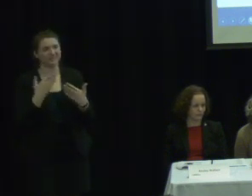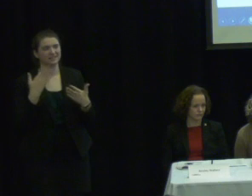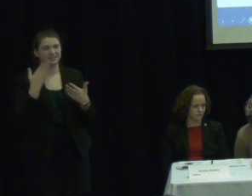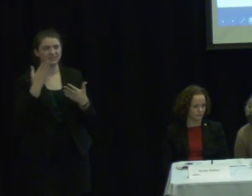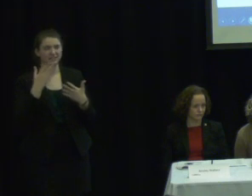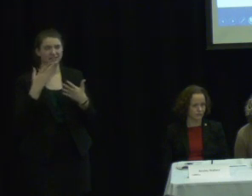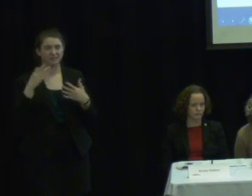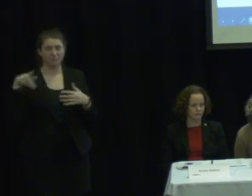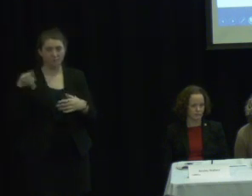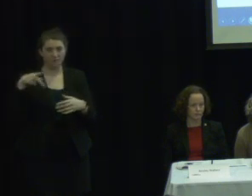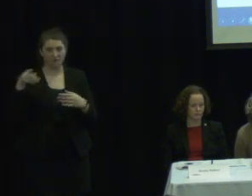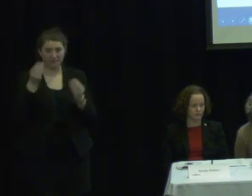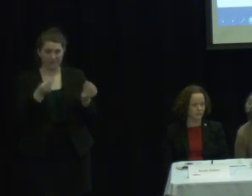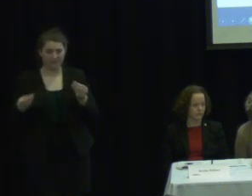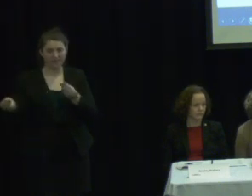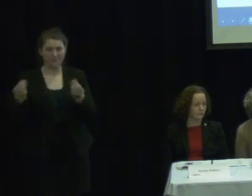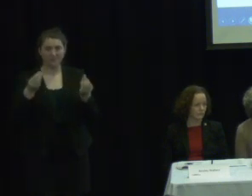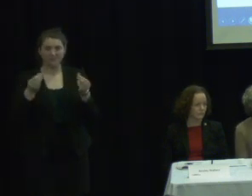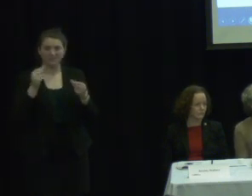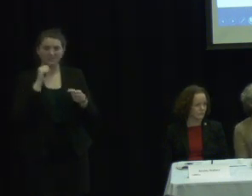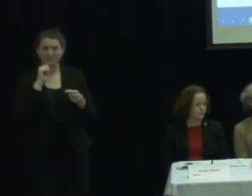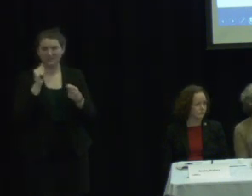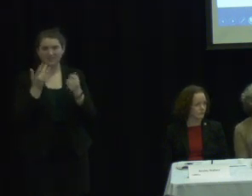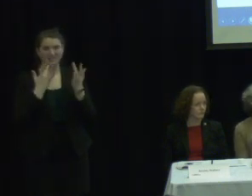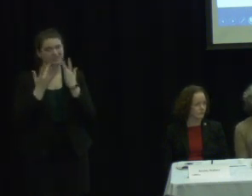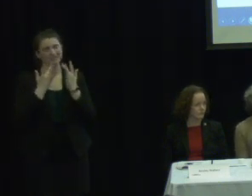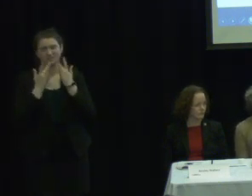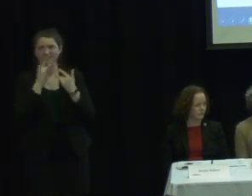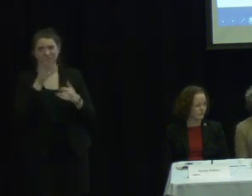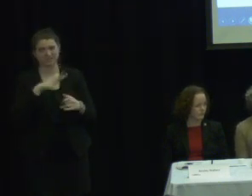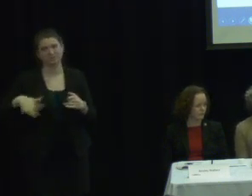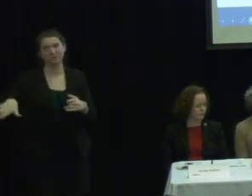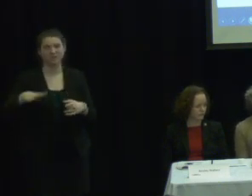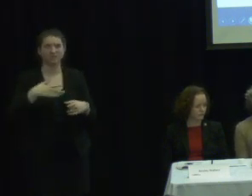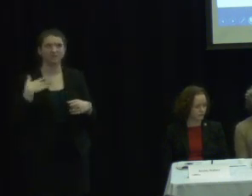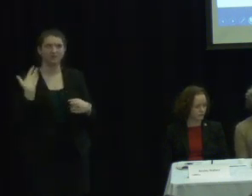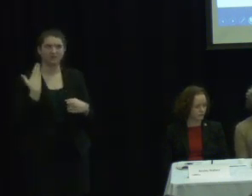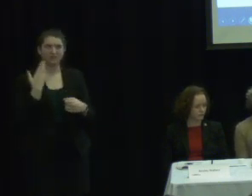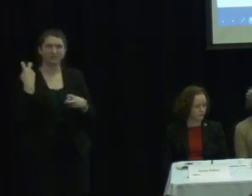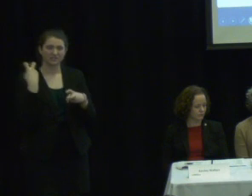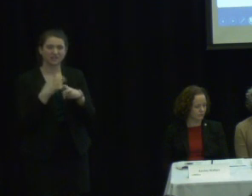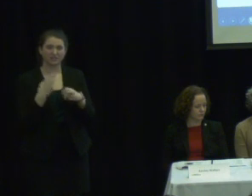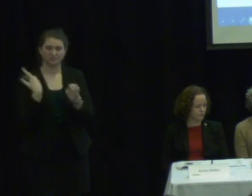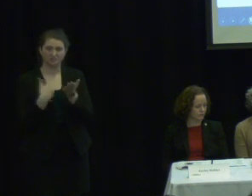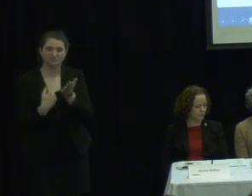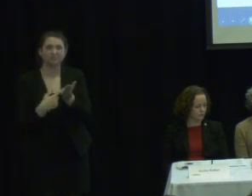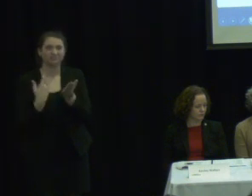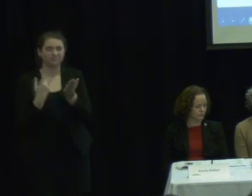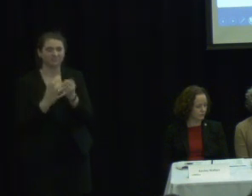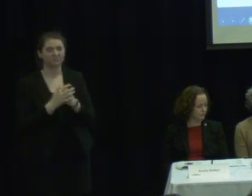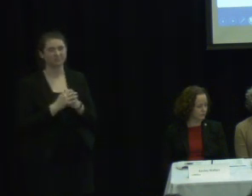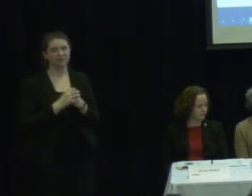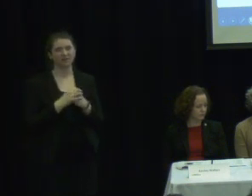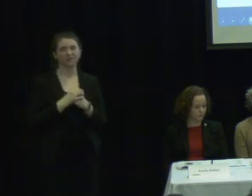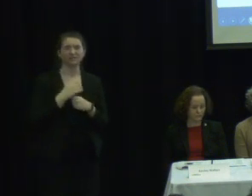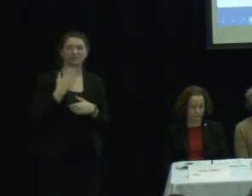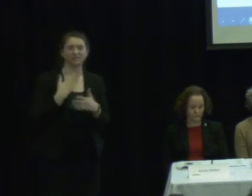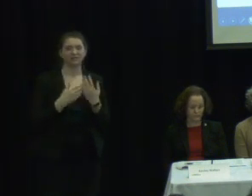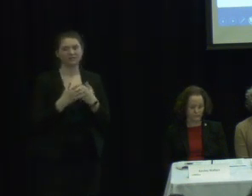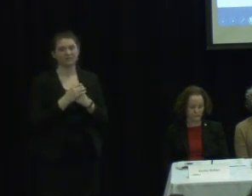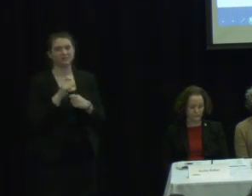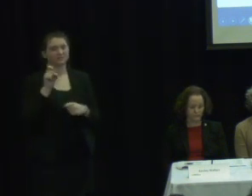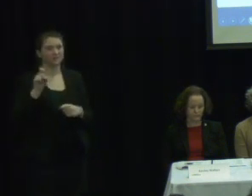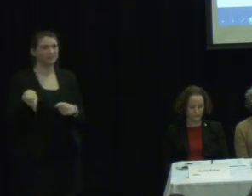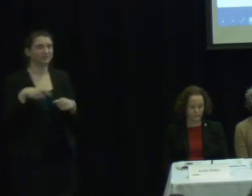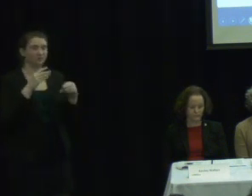space on the Portland campus. So they've been really difficult conversations and such, but we need to